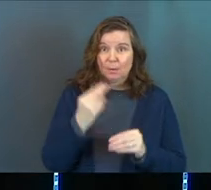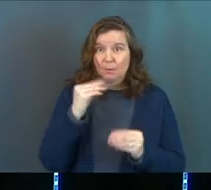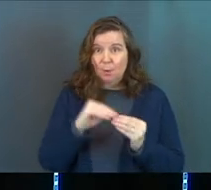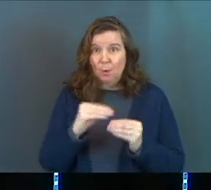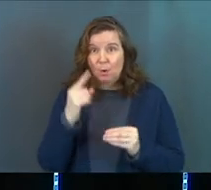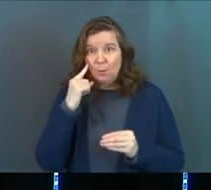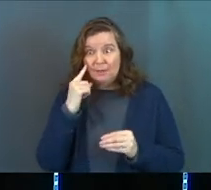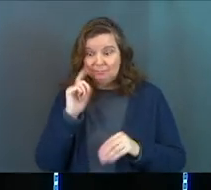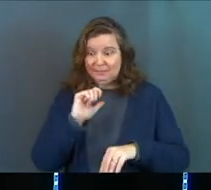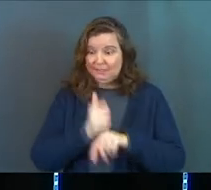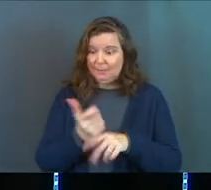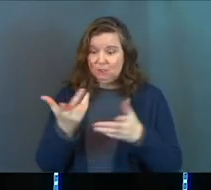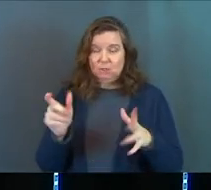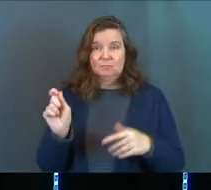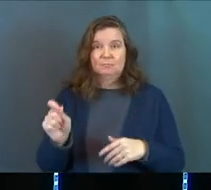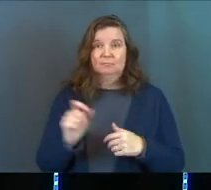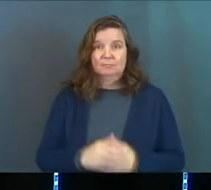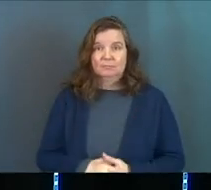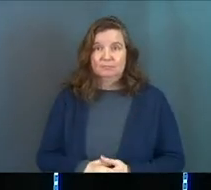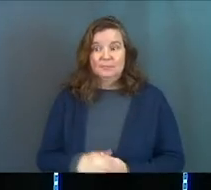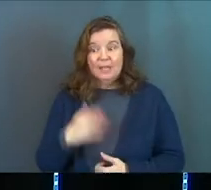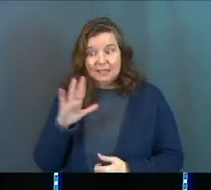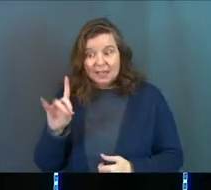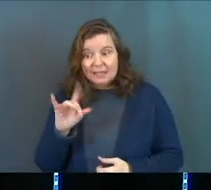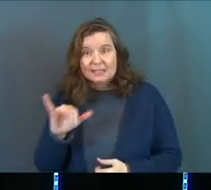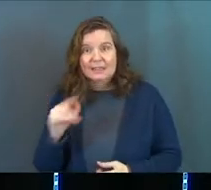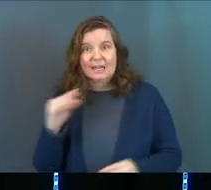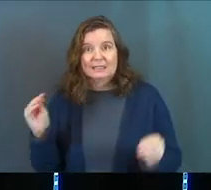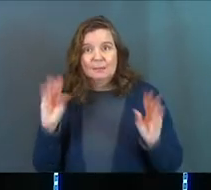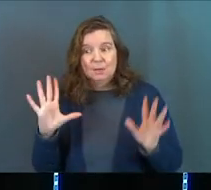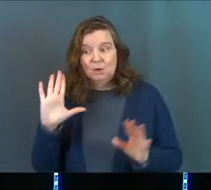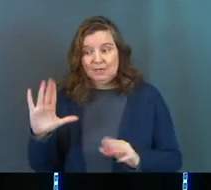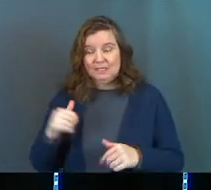it's established. And God did that as a